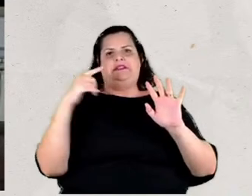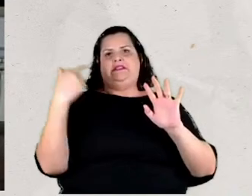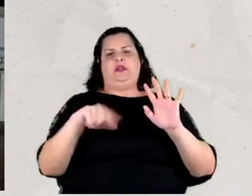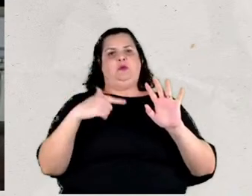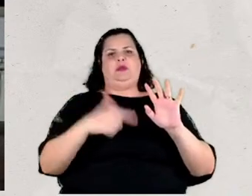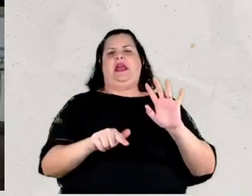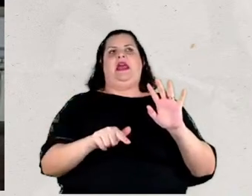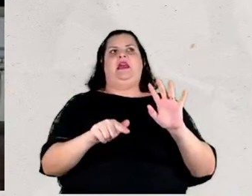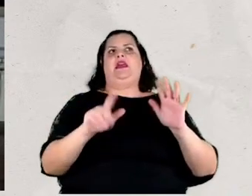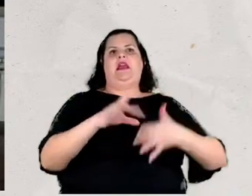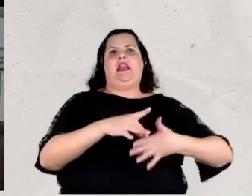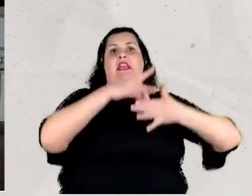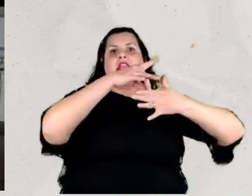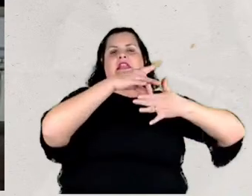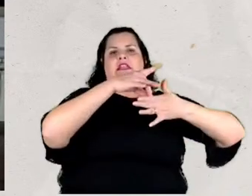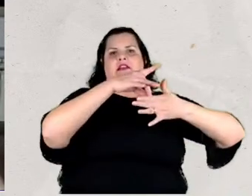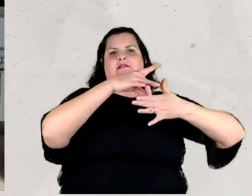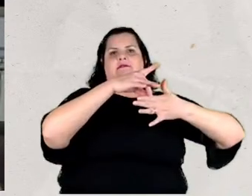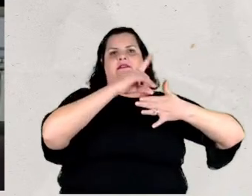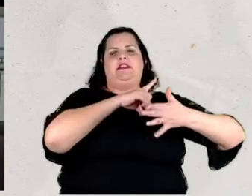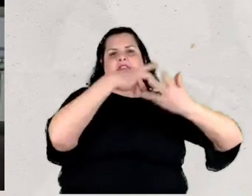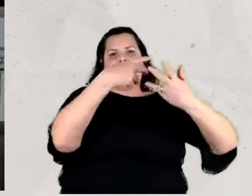to really have progress.